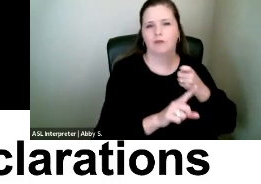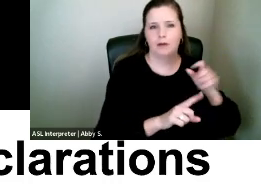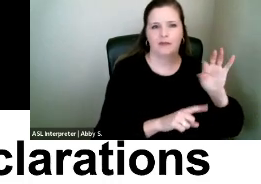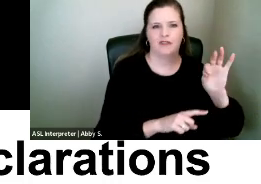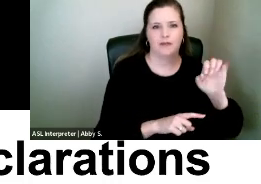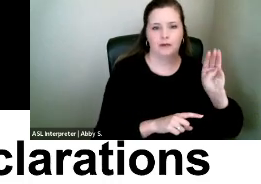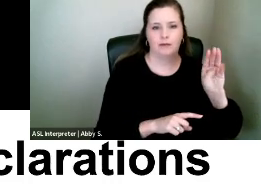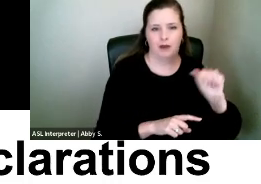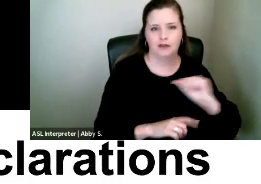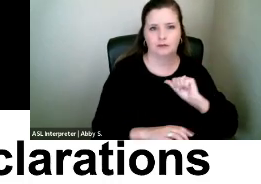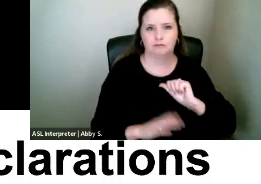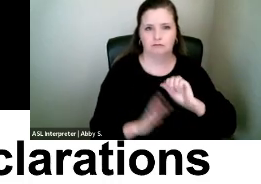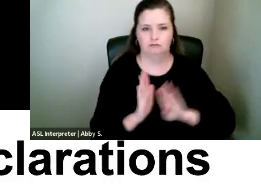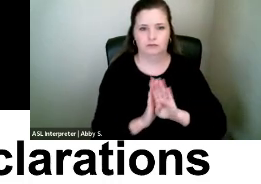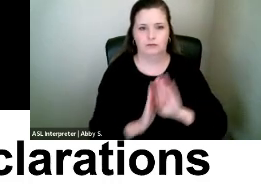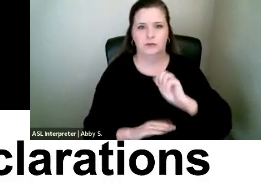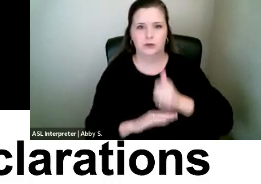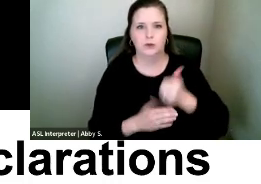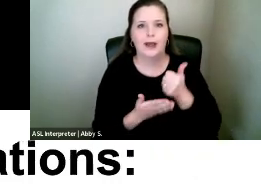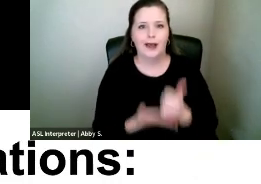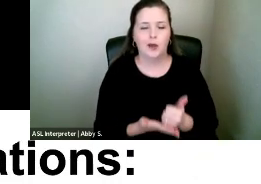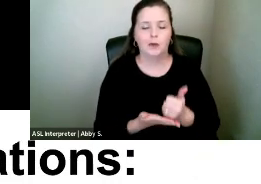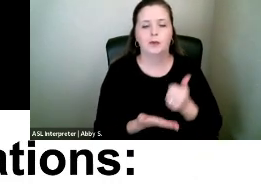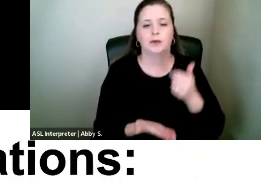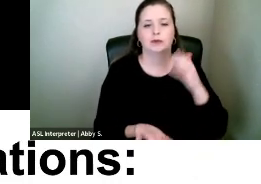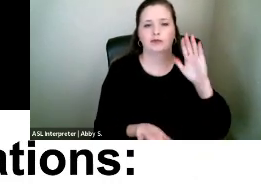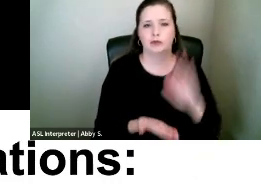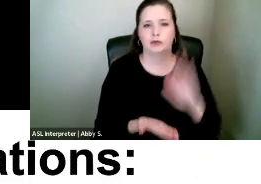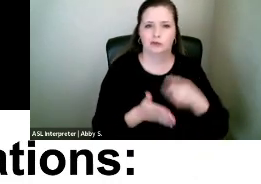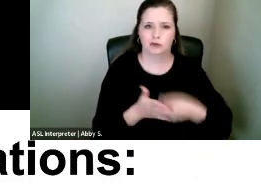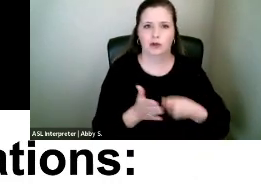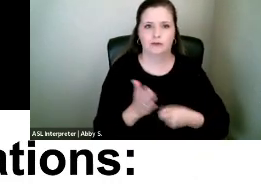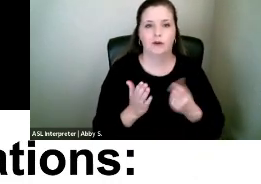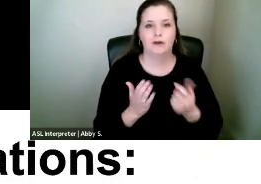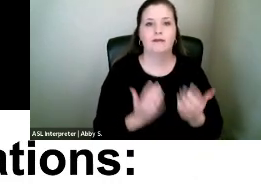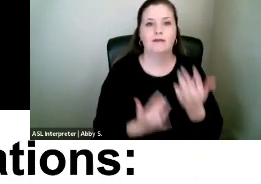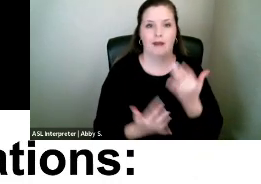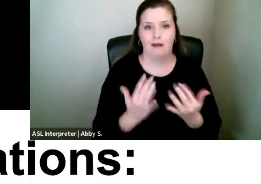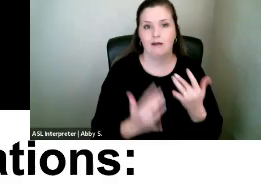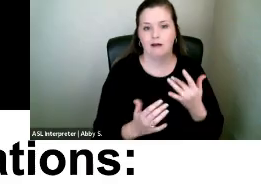firefighting costs. Next slide, please.